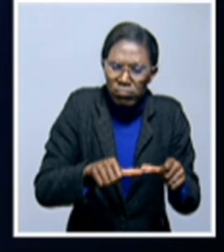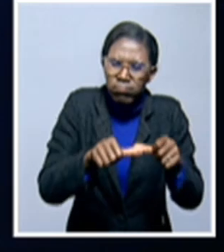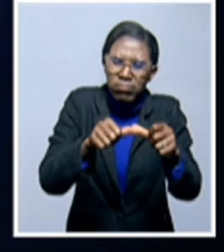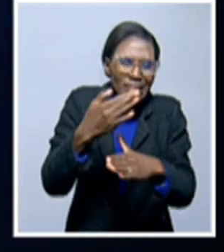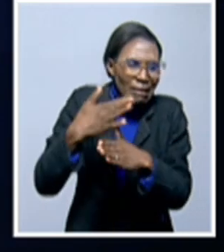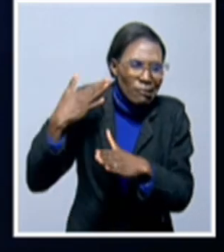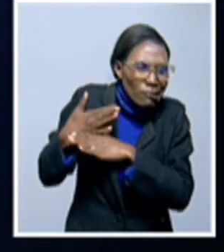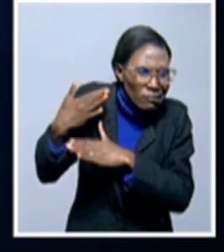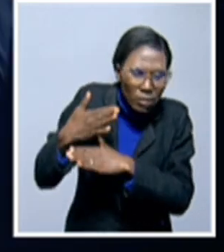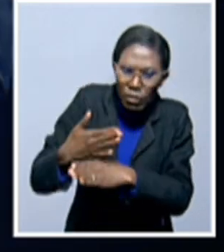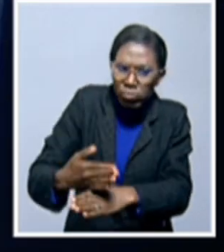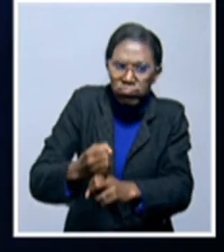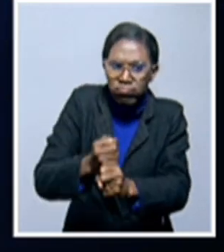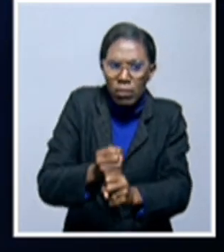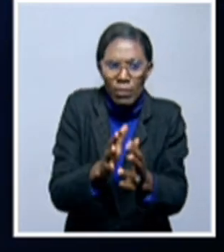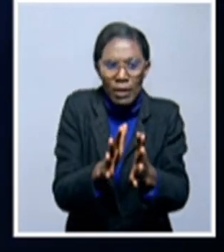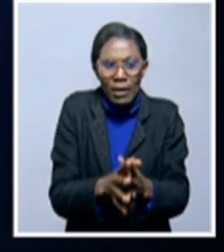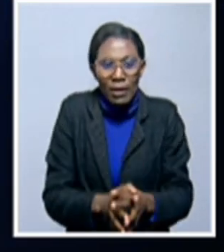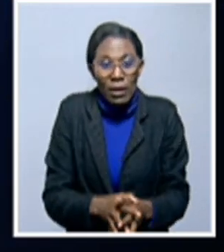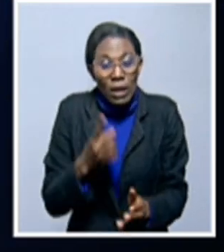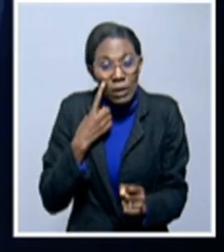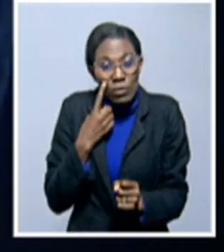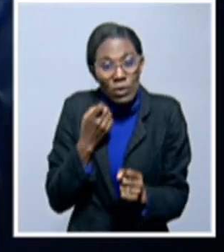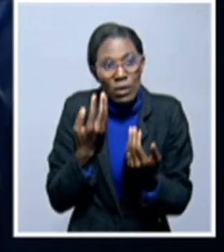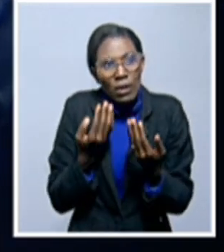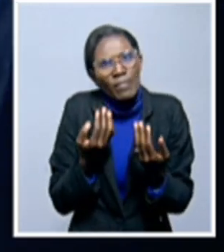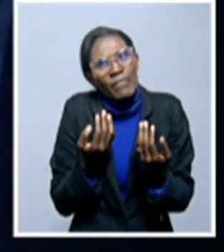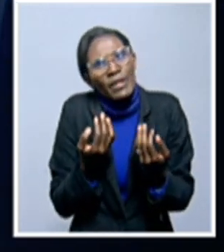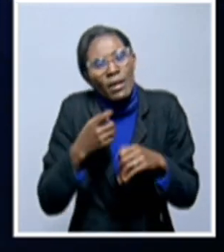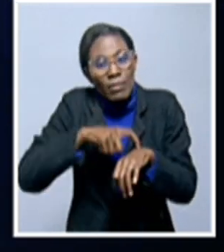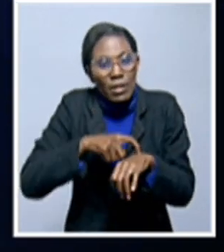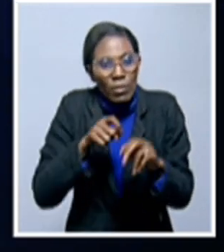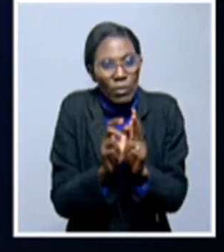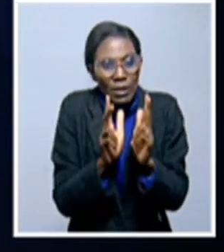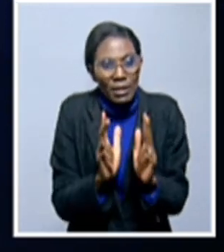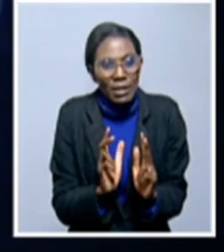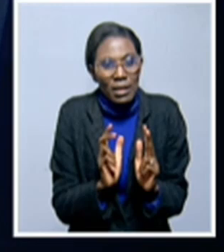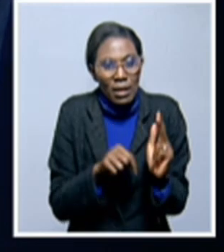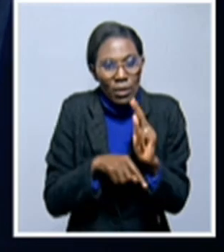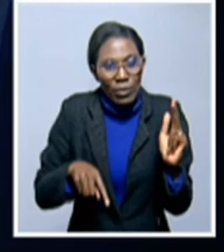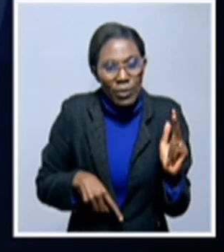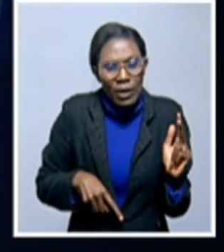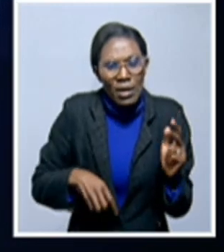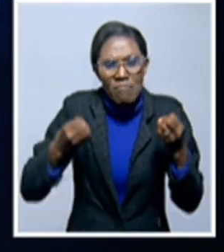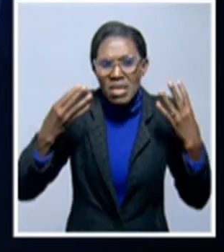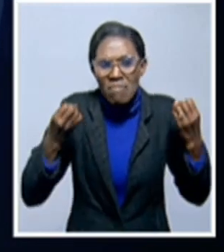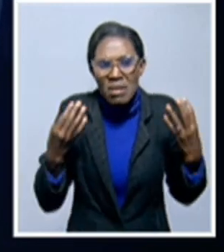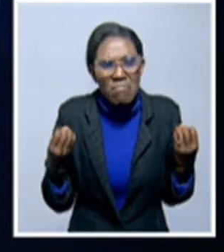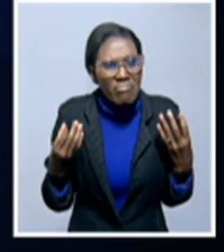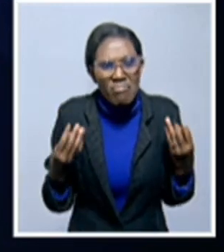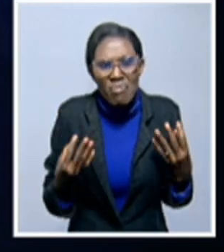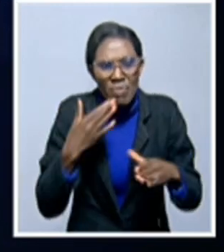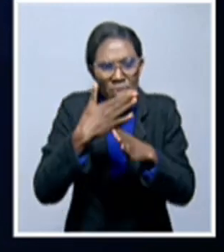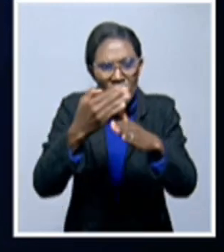say, as we can see from the release, we have mentioned that they have conducted a number of oversights, which was within their